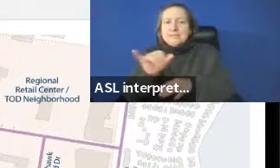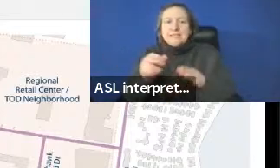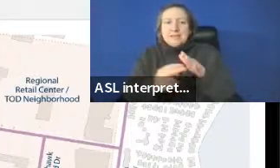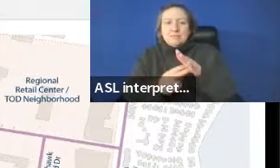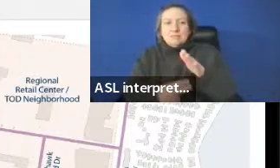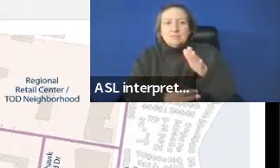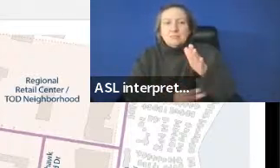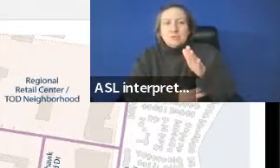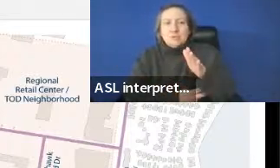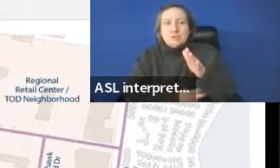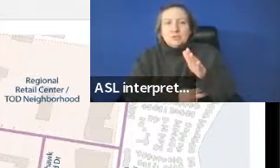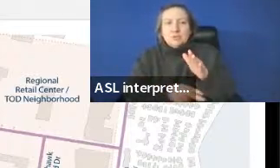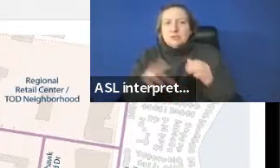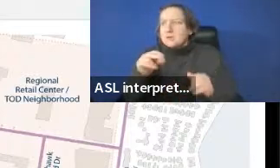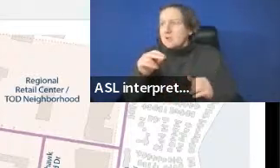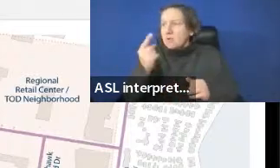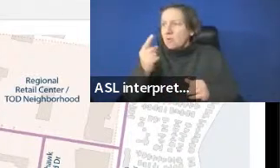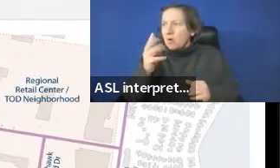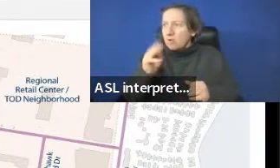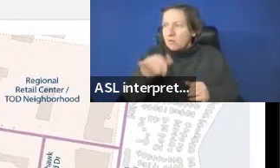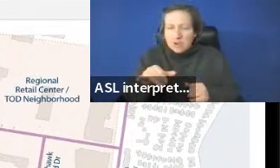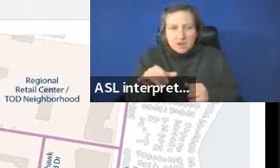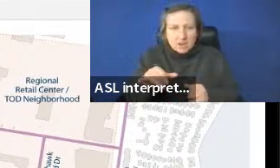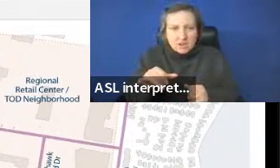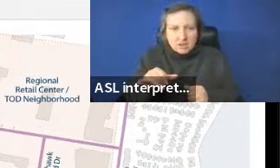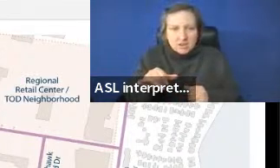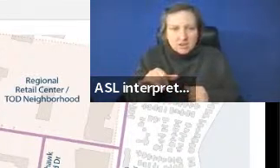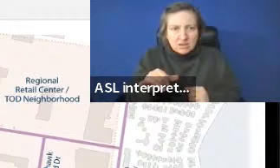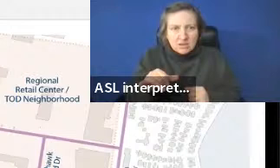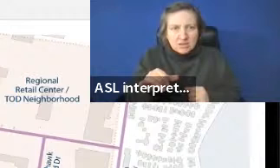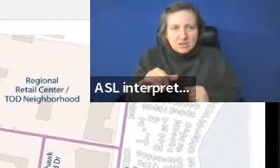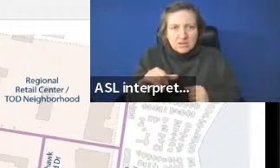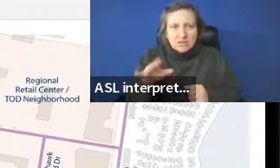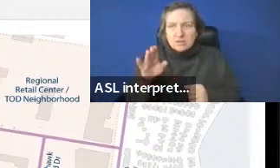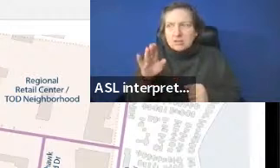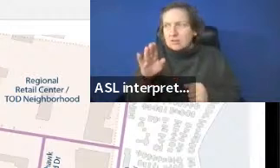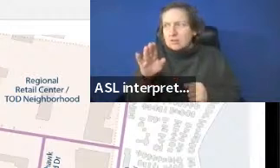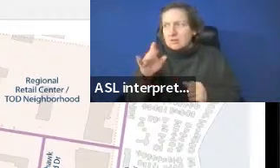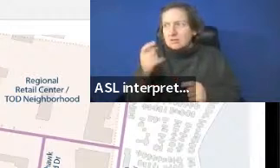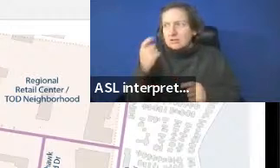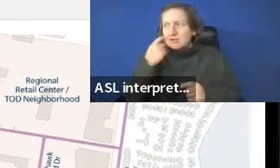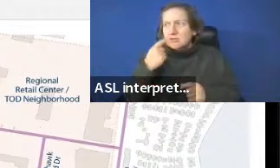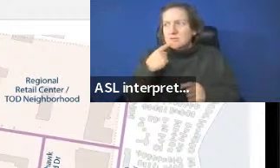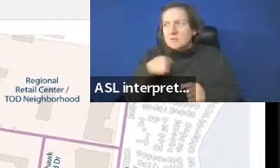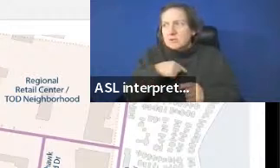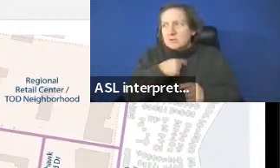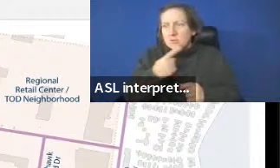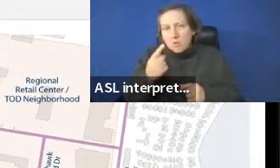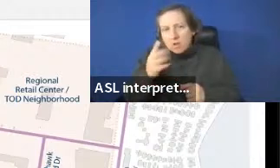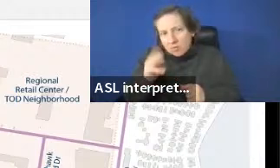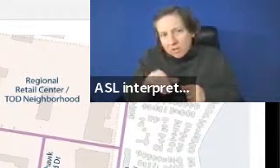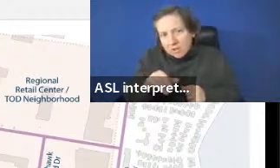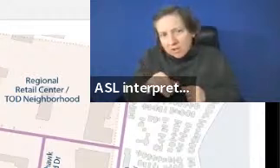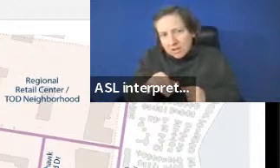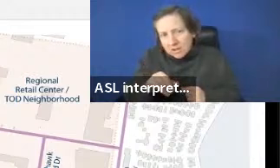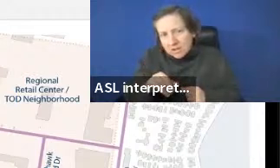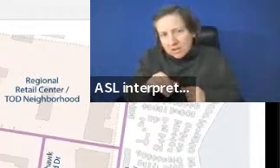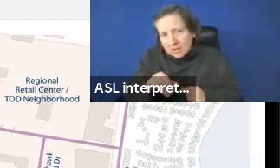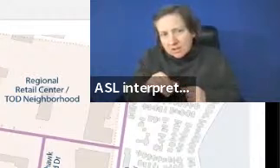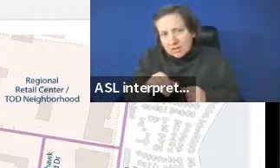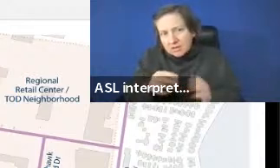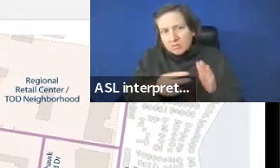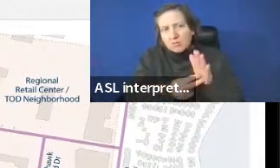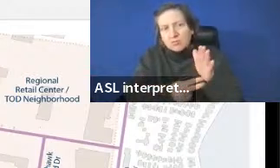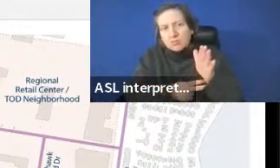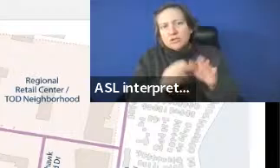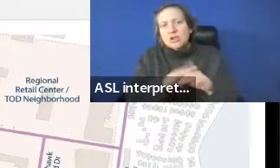come back. No, it's only one way. Same bridge. Brad just told us it was just northbound. The bridge on the east side